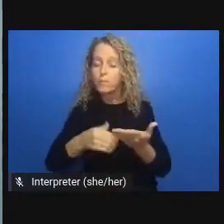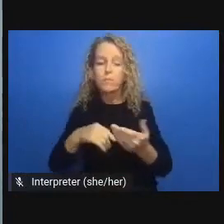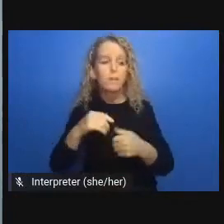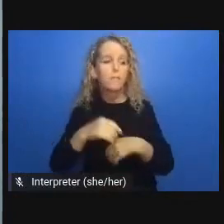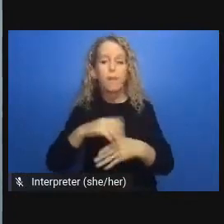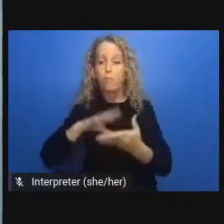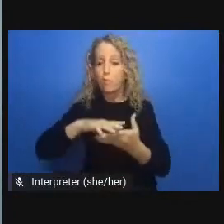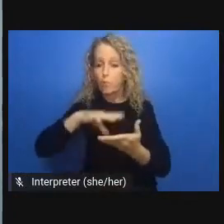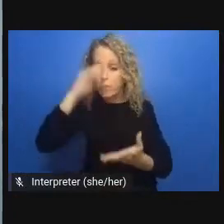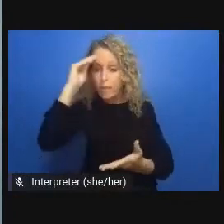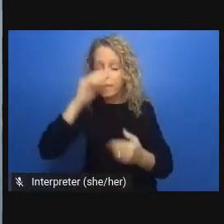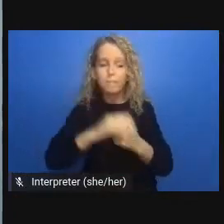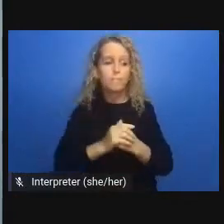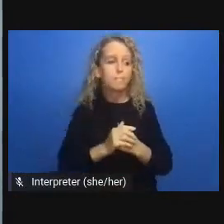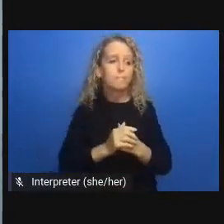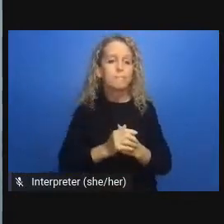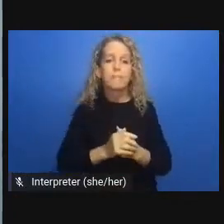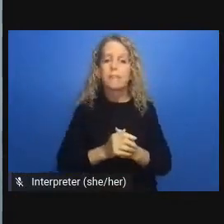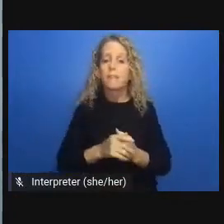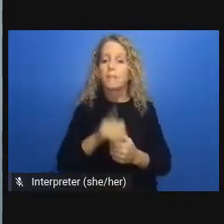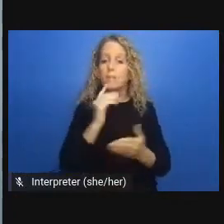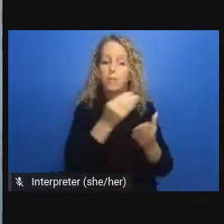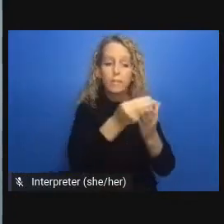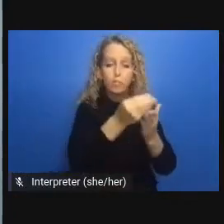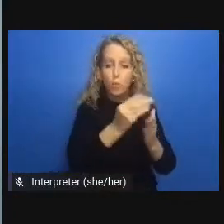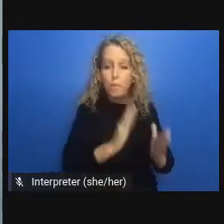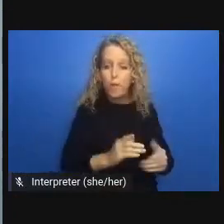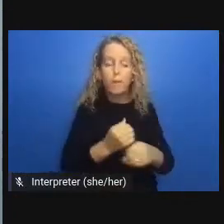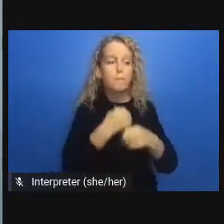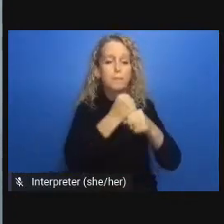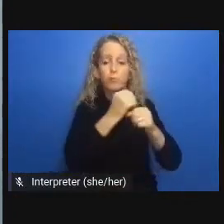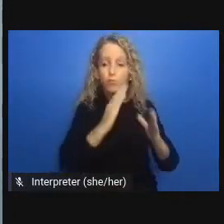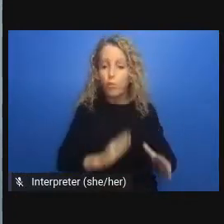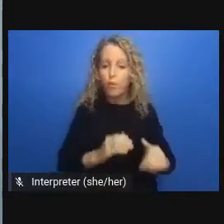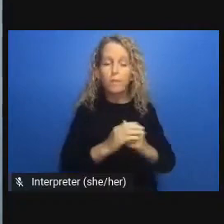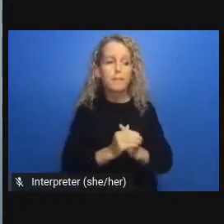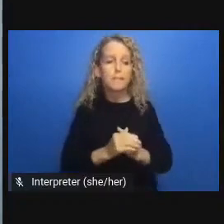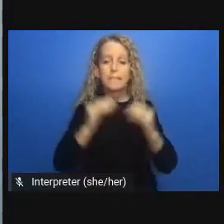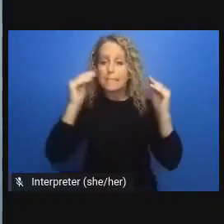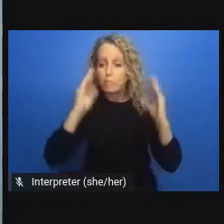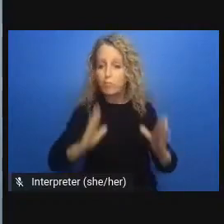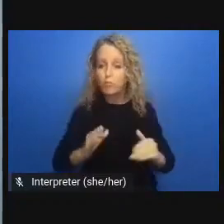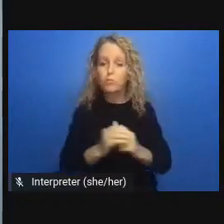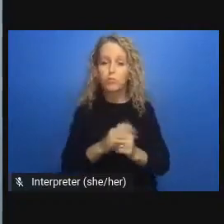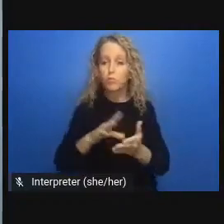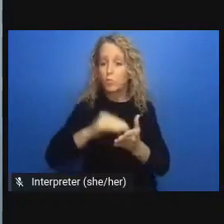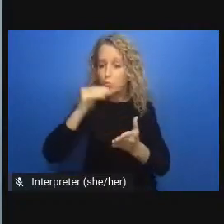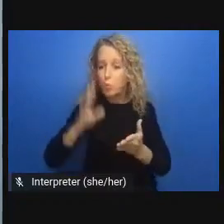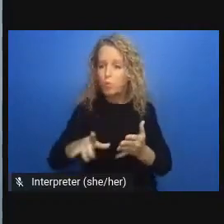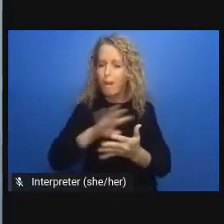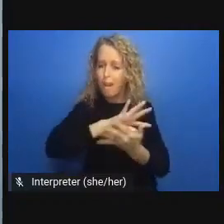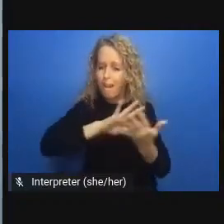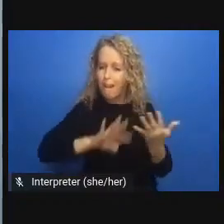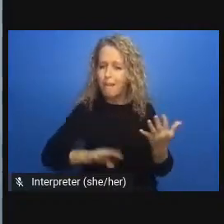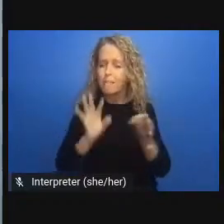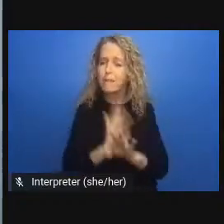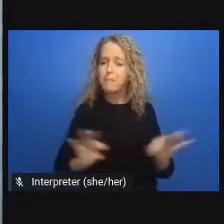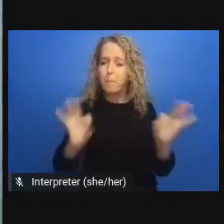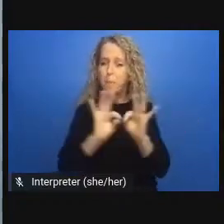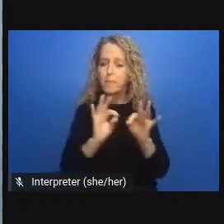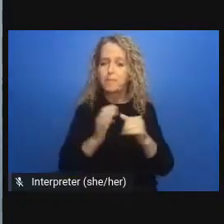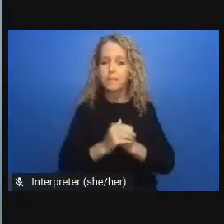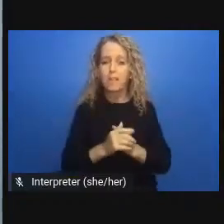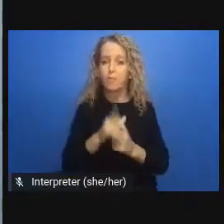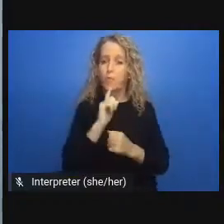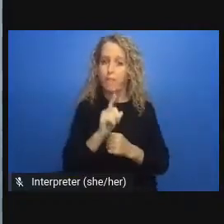student, a teacher, a consumer, or a producer. It really permeates the world, and it's the largest source of change